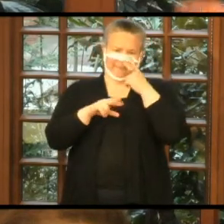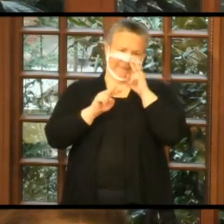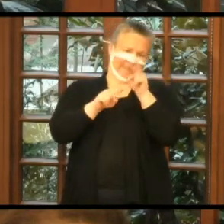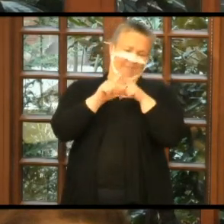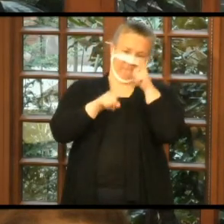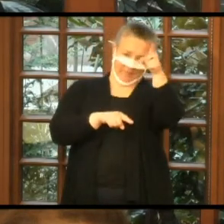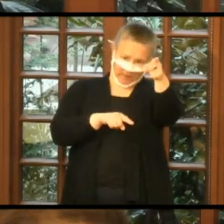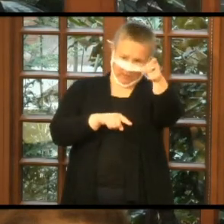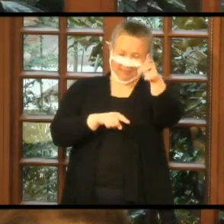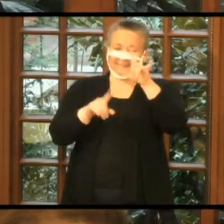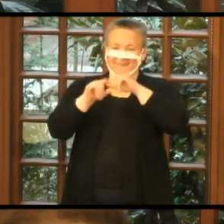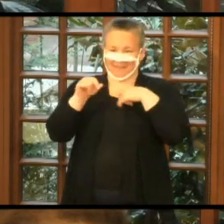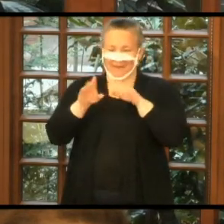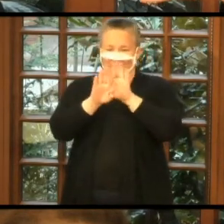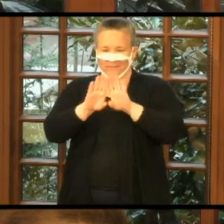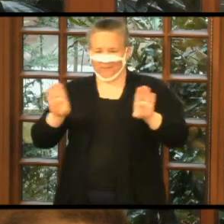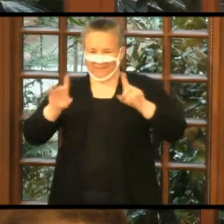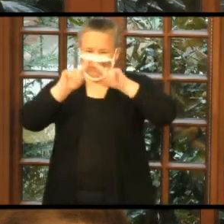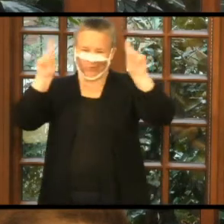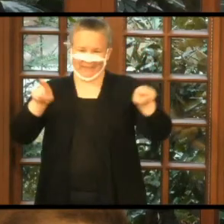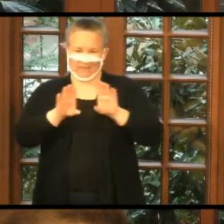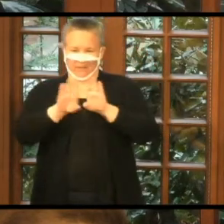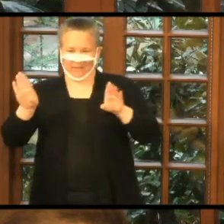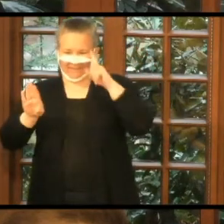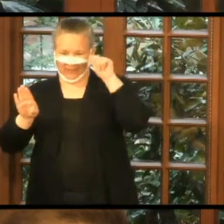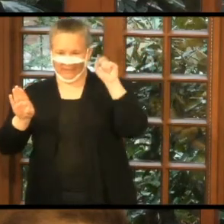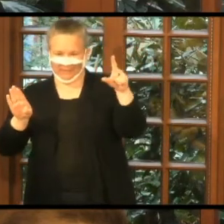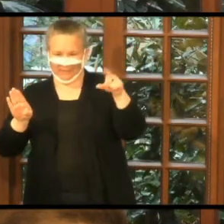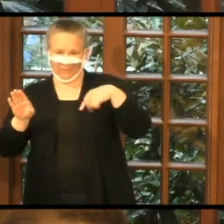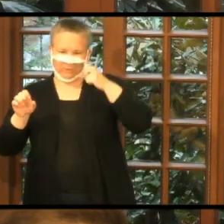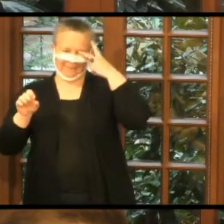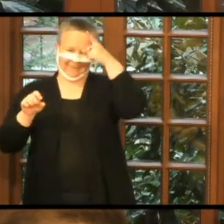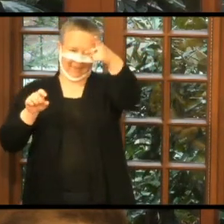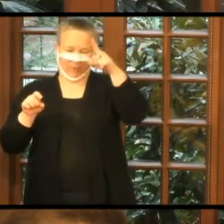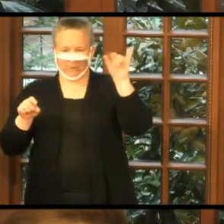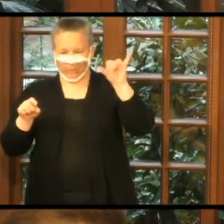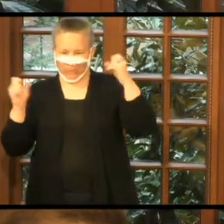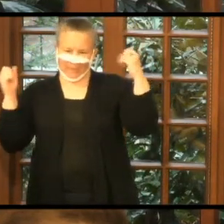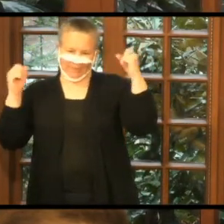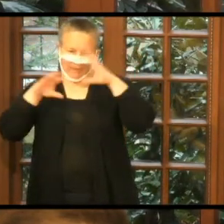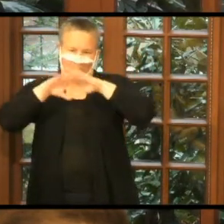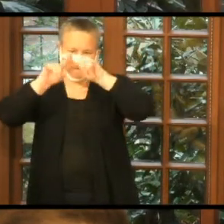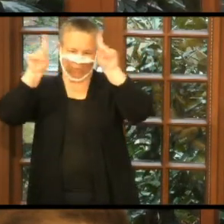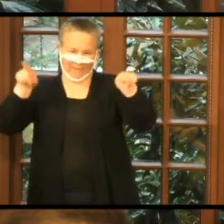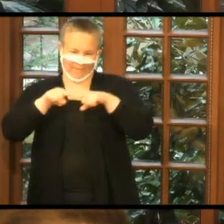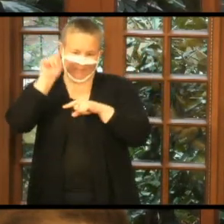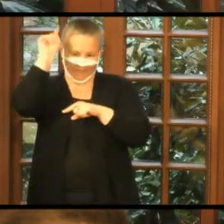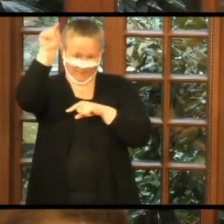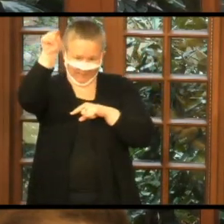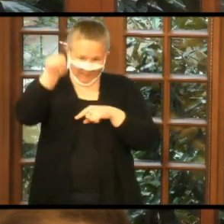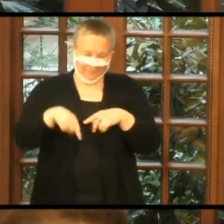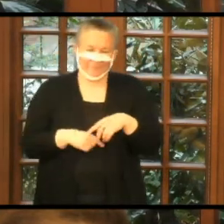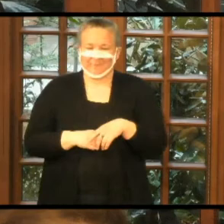And there is a split screen for ASL. If that's helpful for you, you can see the ASL also.